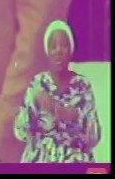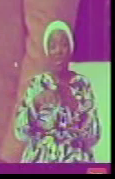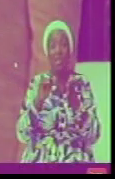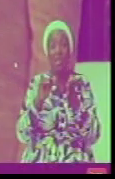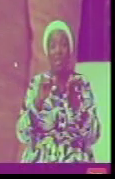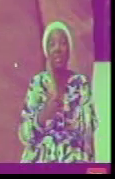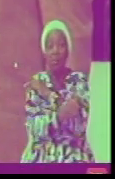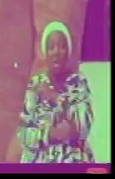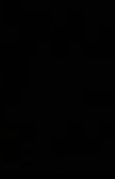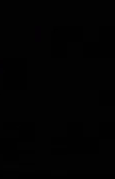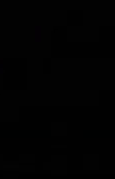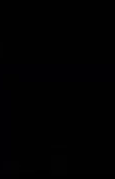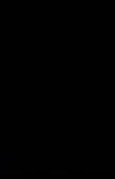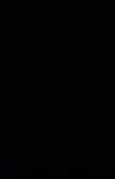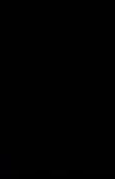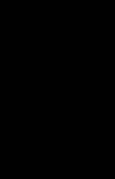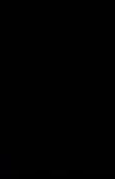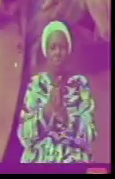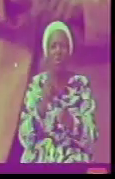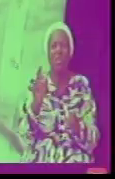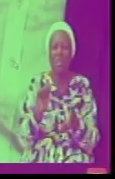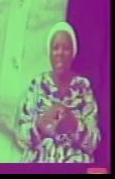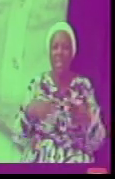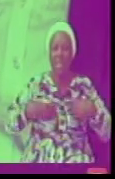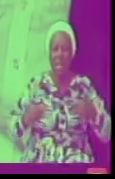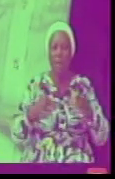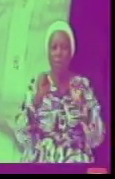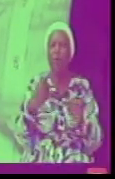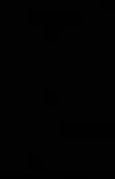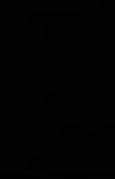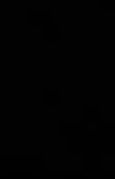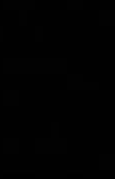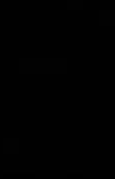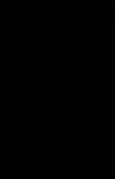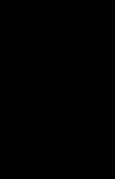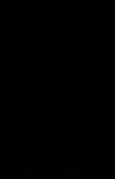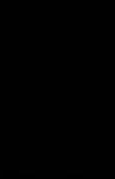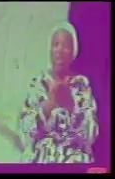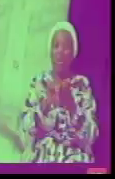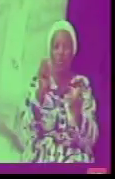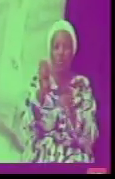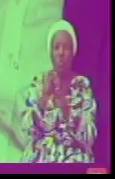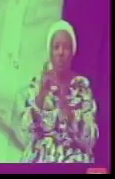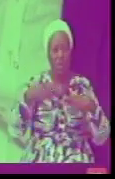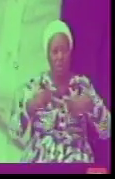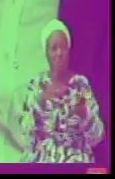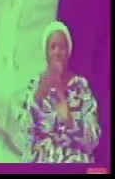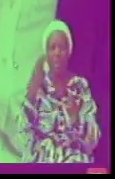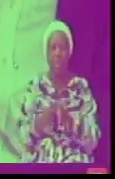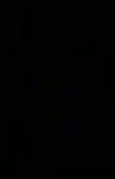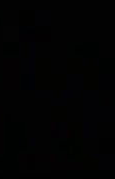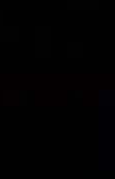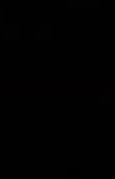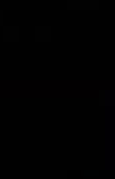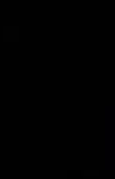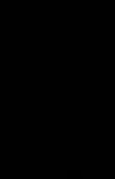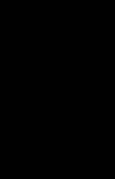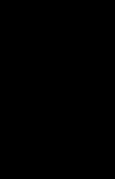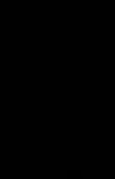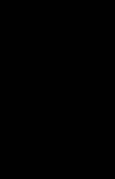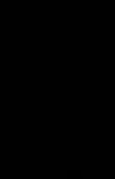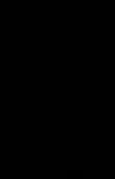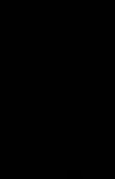word comes to you, the healing power of the Lord will come with that word, you will heal